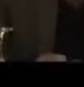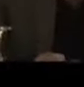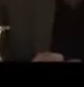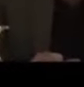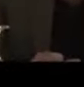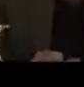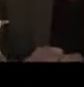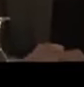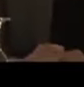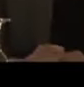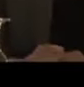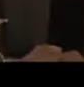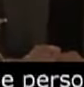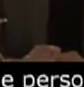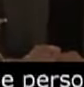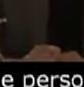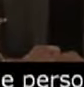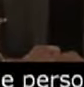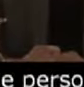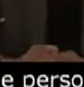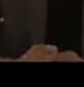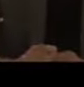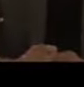case accessibility for